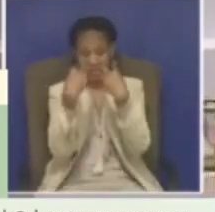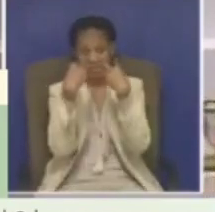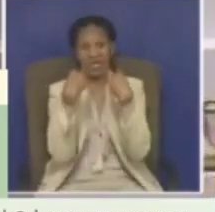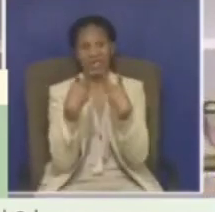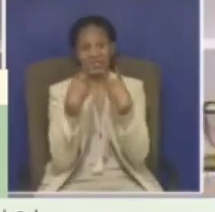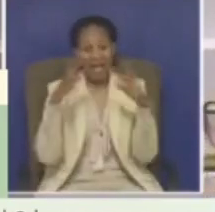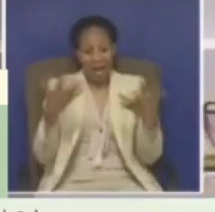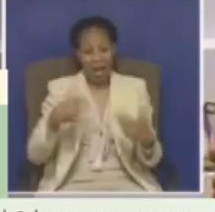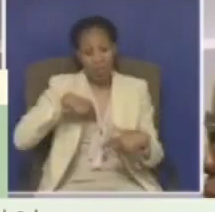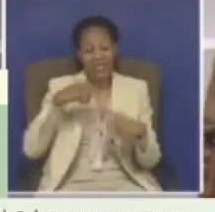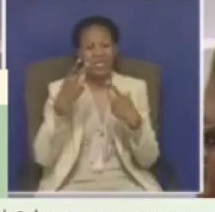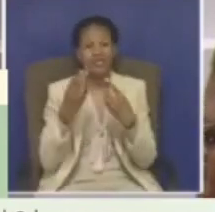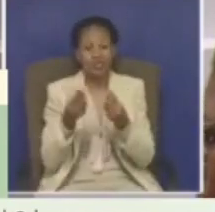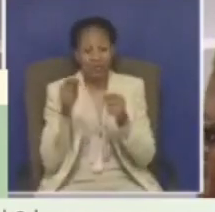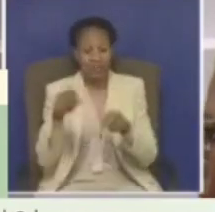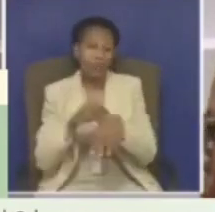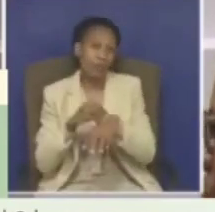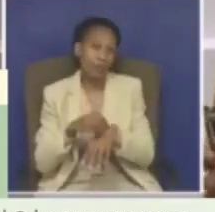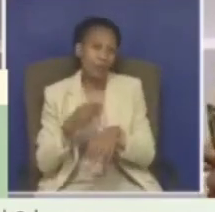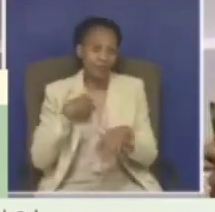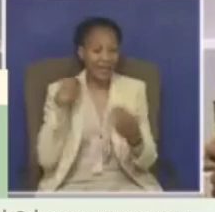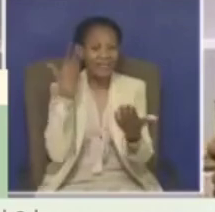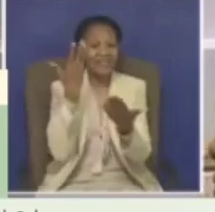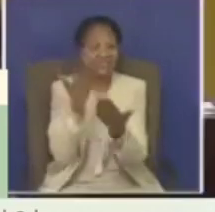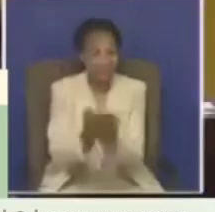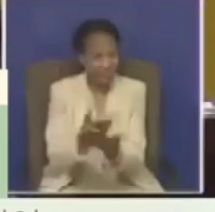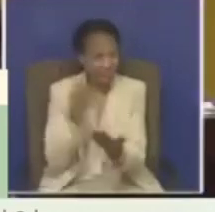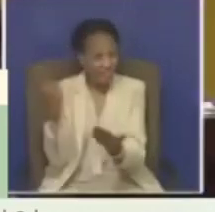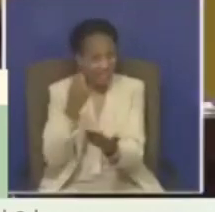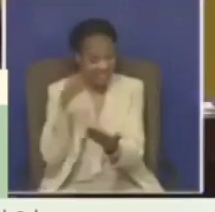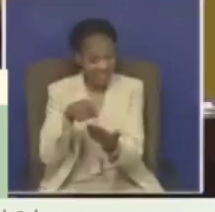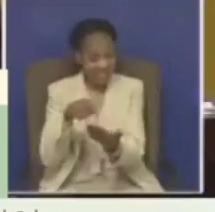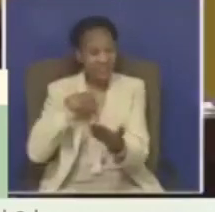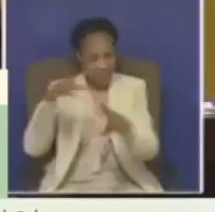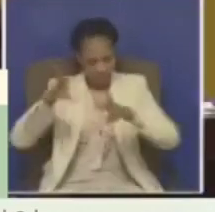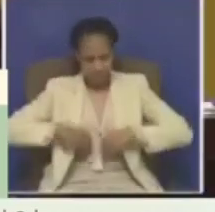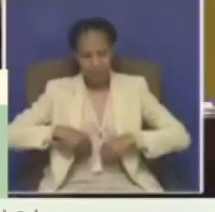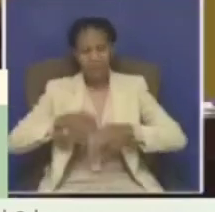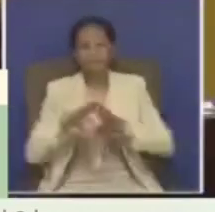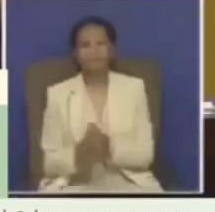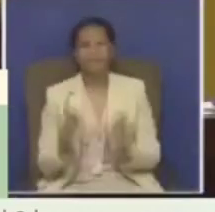So we support the original draft. Thank you. Good.